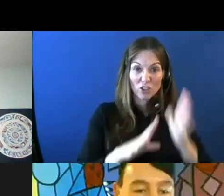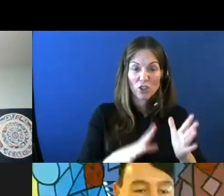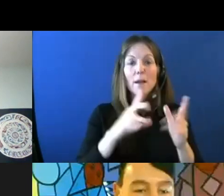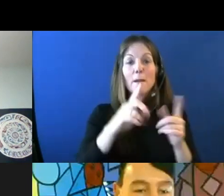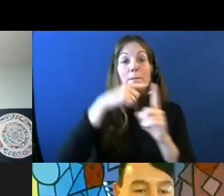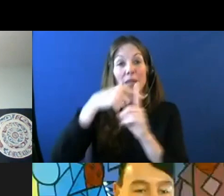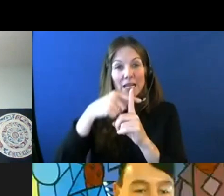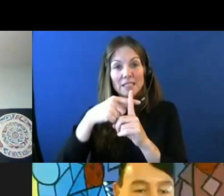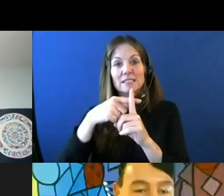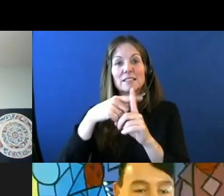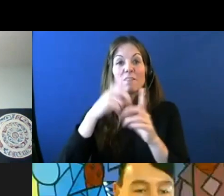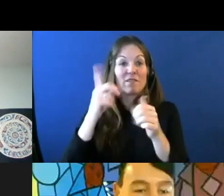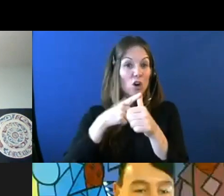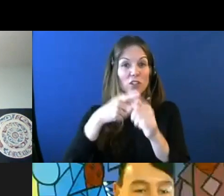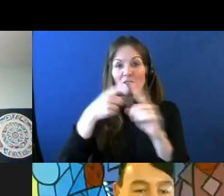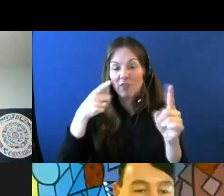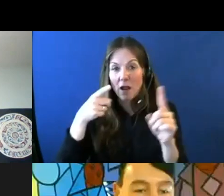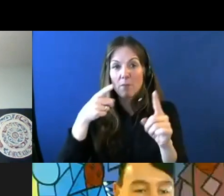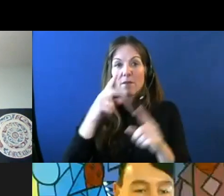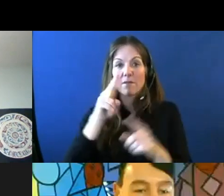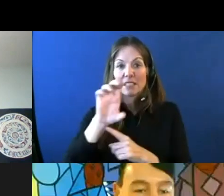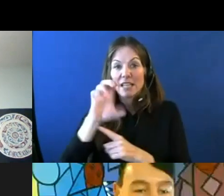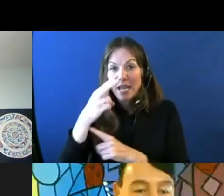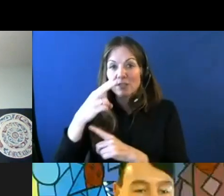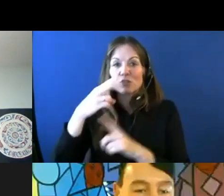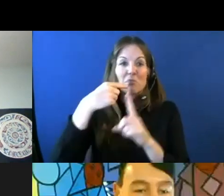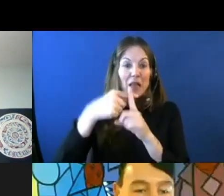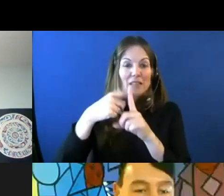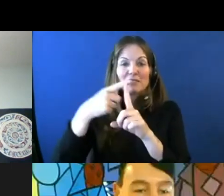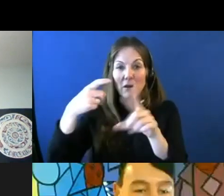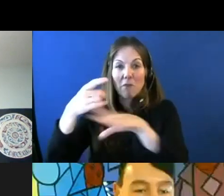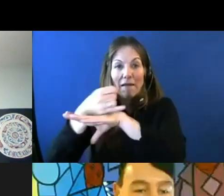Health region, Sechelt Nation. You know, that's an amazing